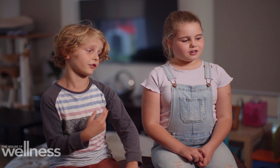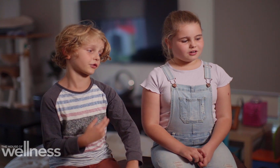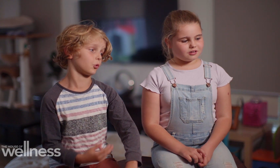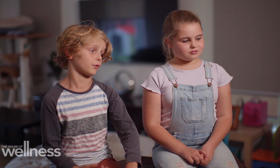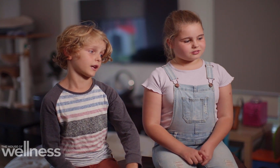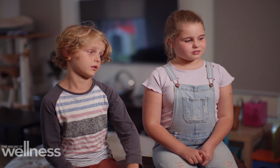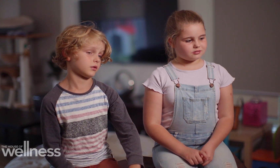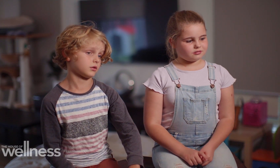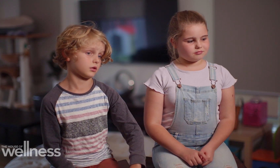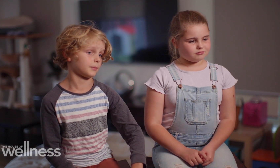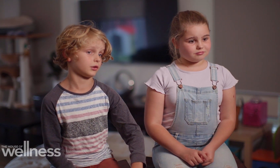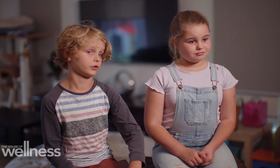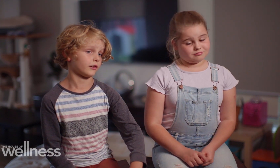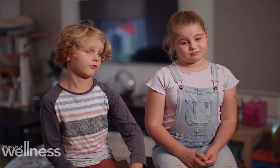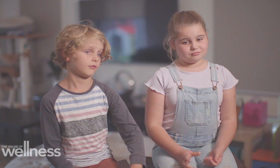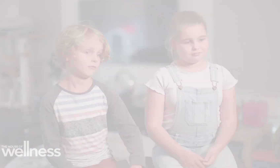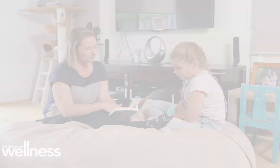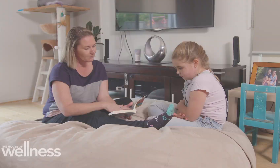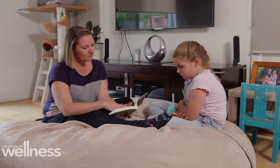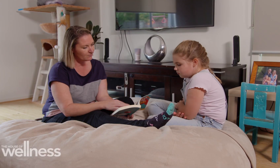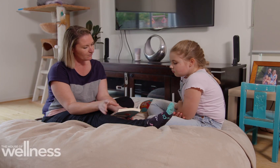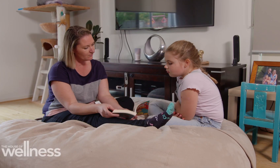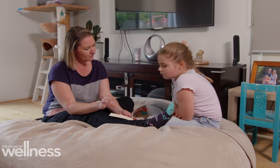only ones in the school that our parents are deaf.